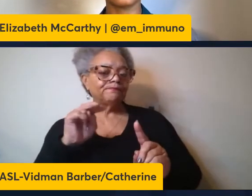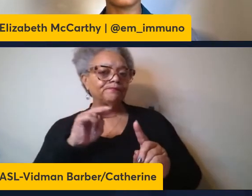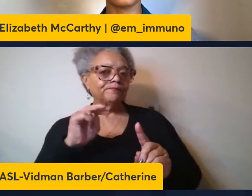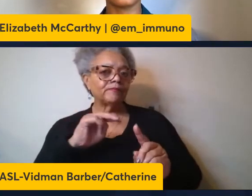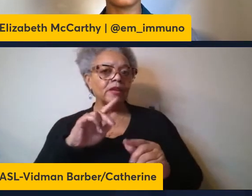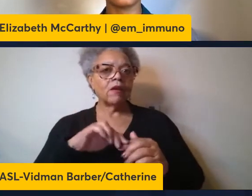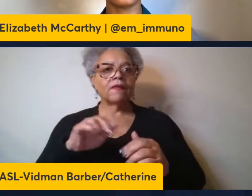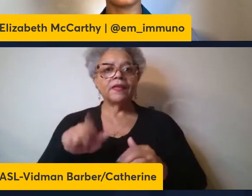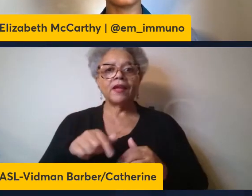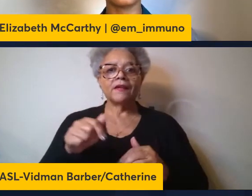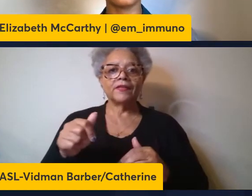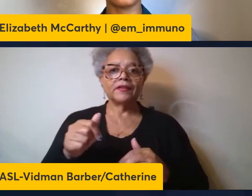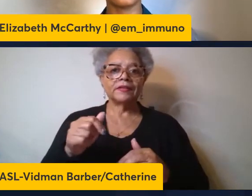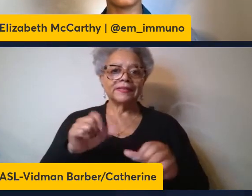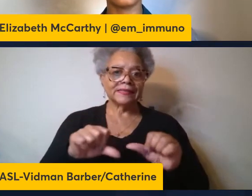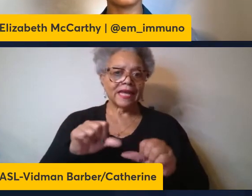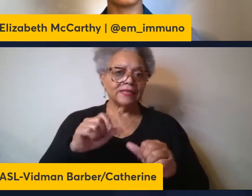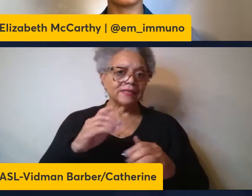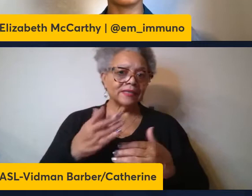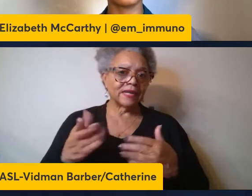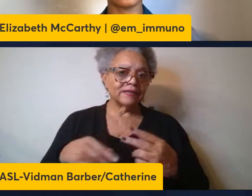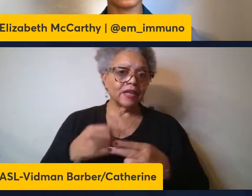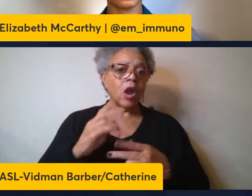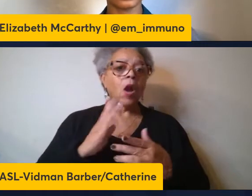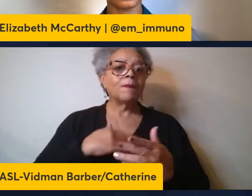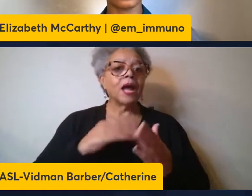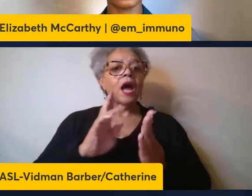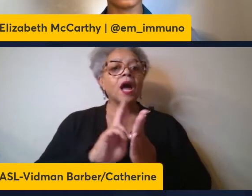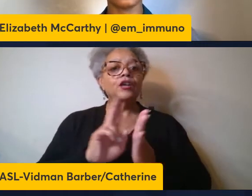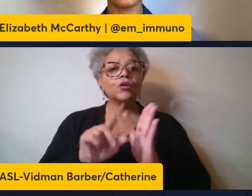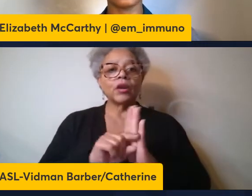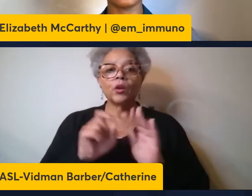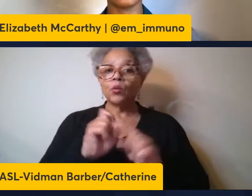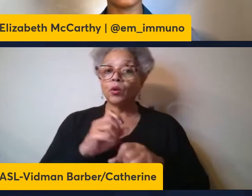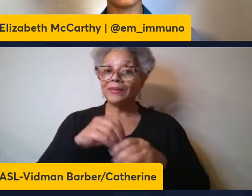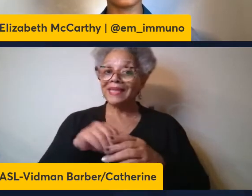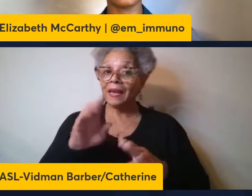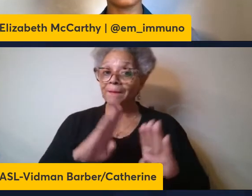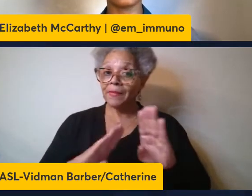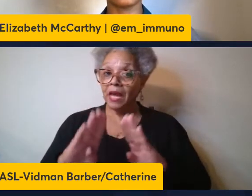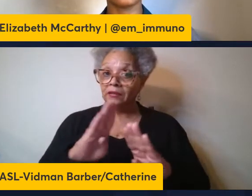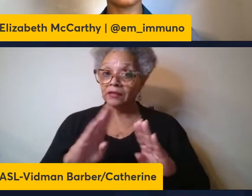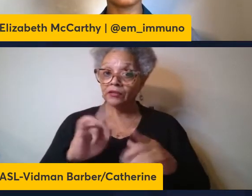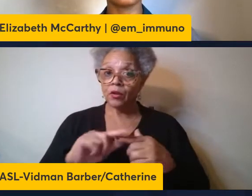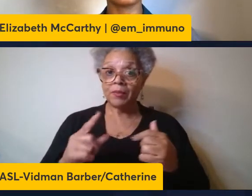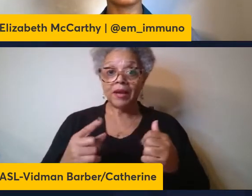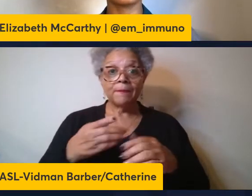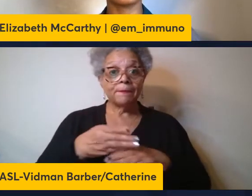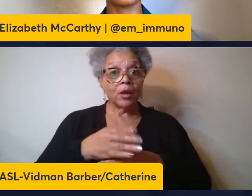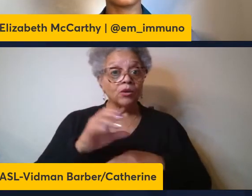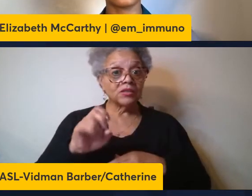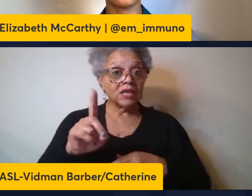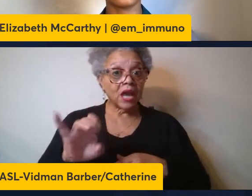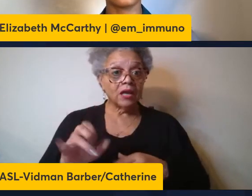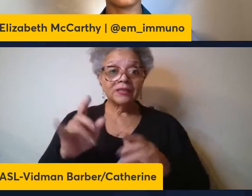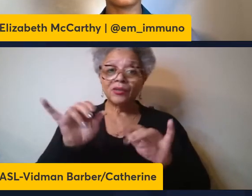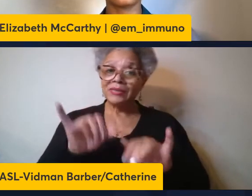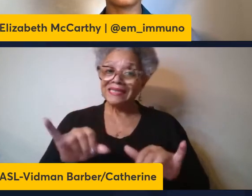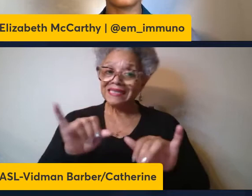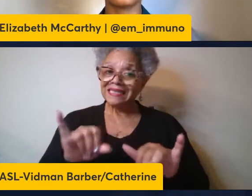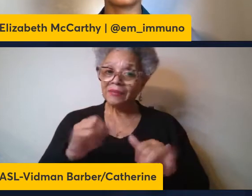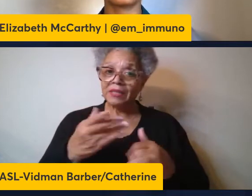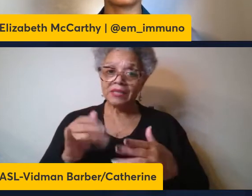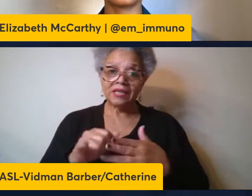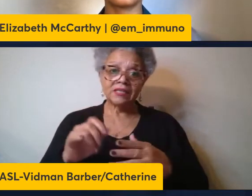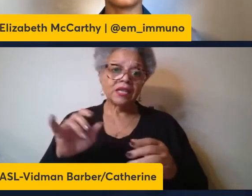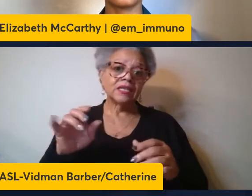things, although my undergrad was in biology. And so now for my postdoc, I'm doing really similar things. So really similar